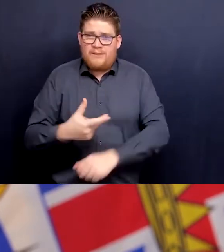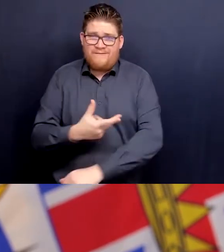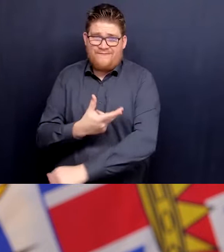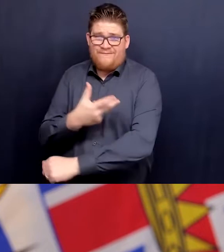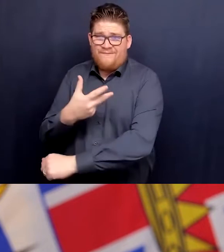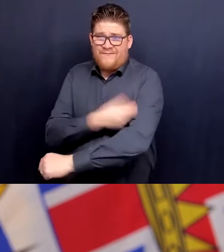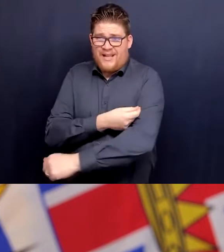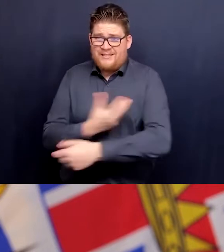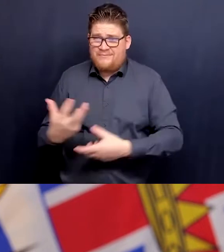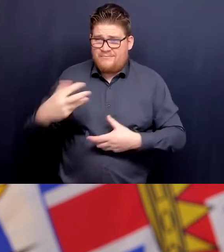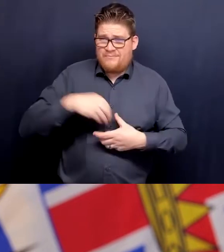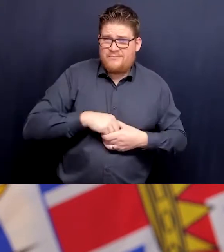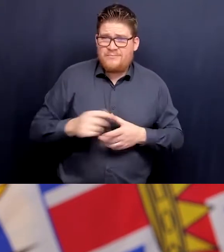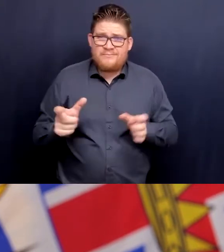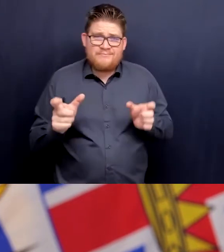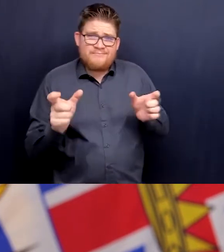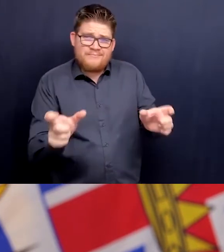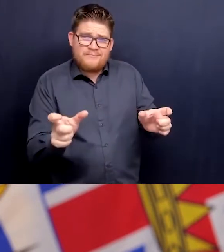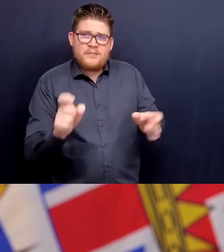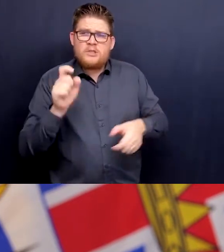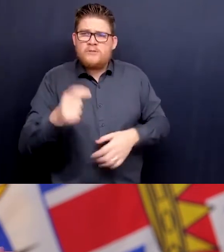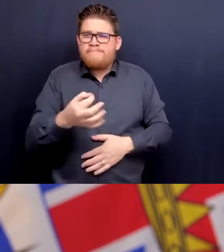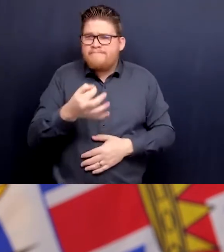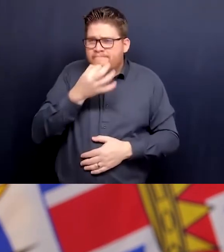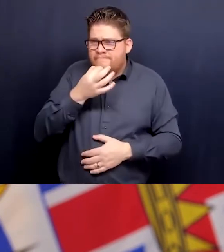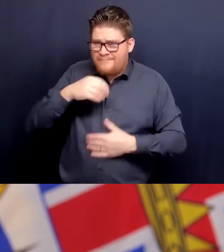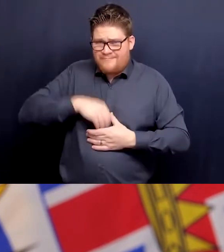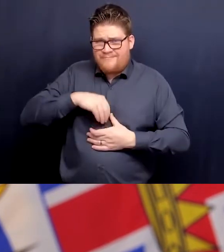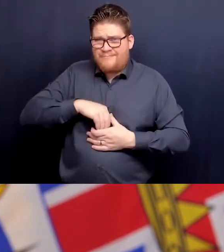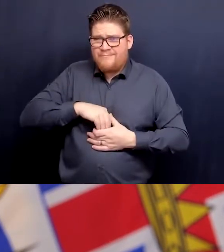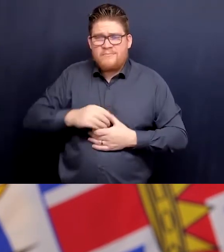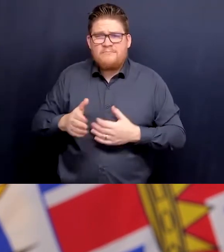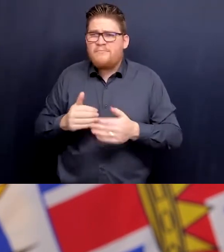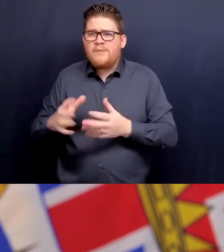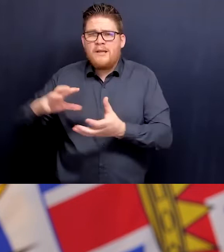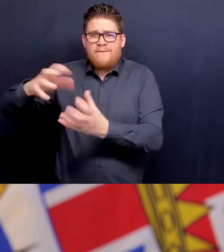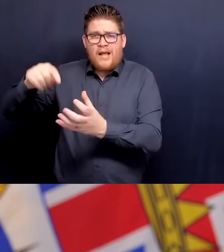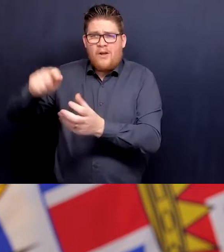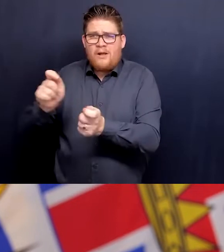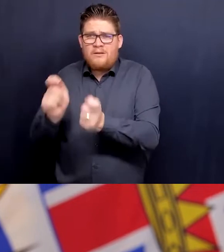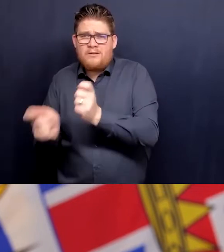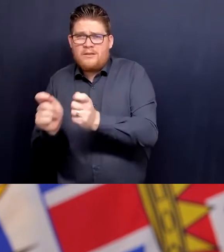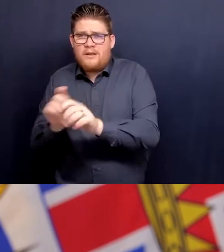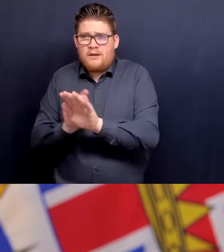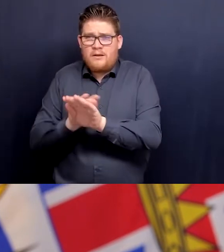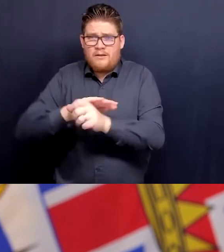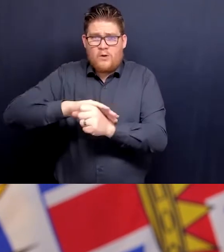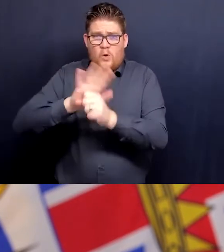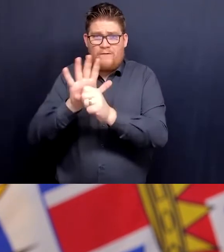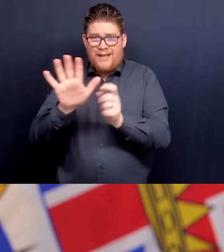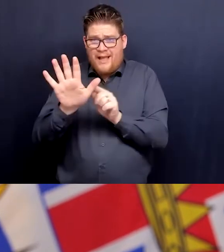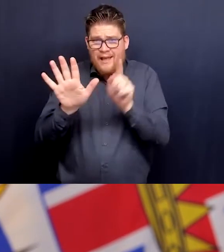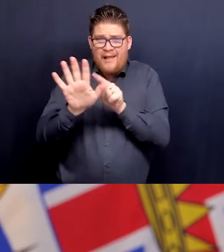this virus, no matter how much it mutates in its spike protein, for example. So, but that means that we may